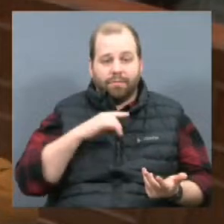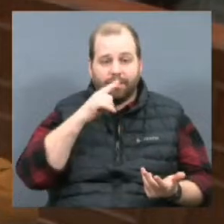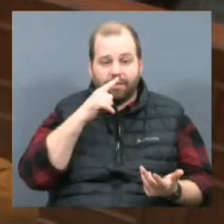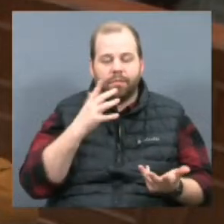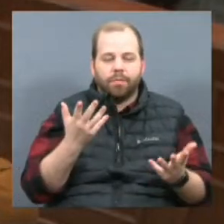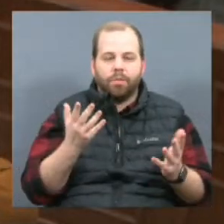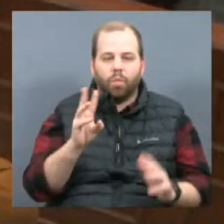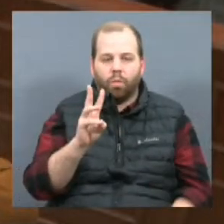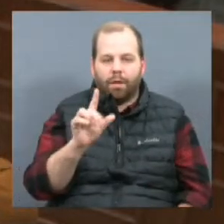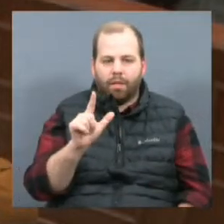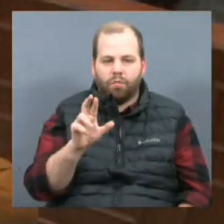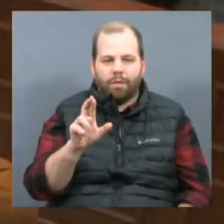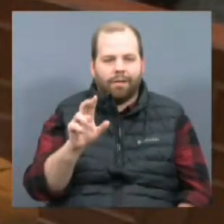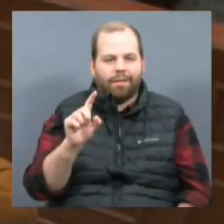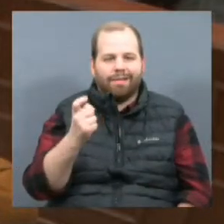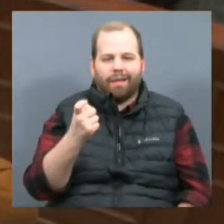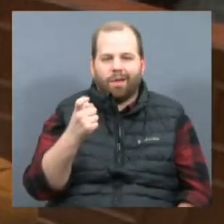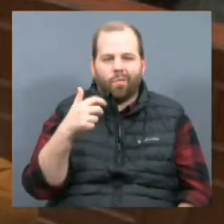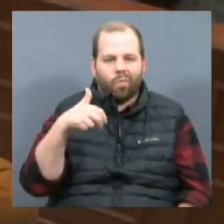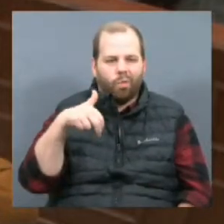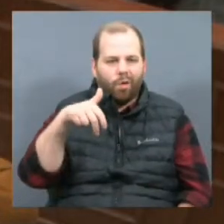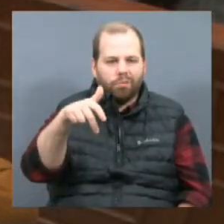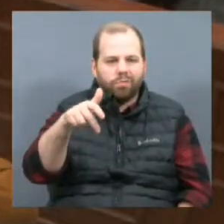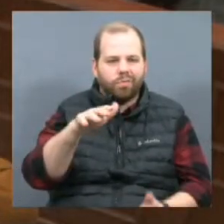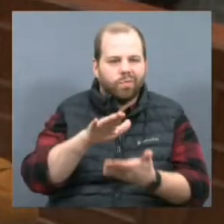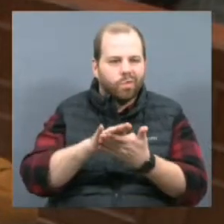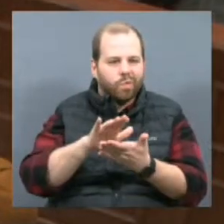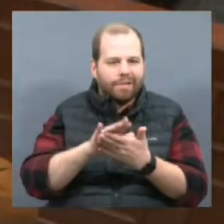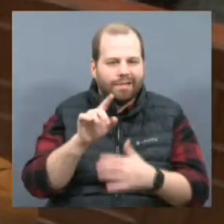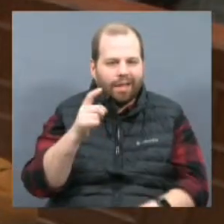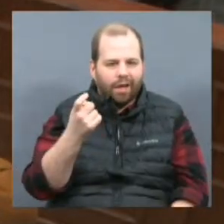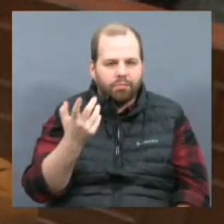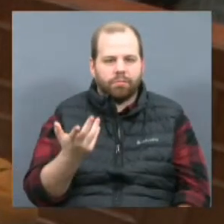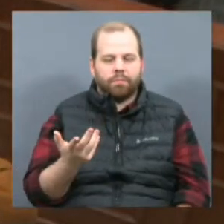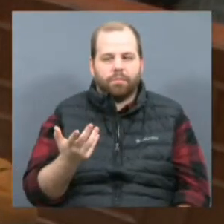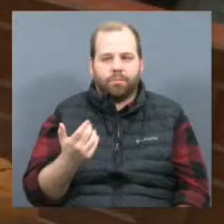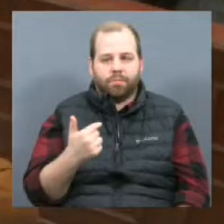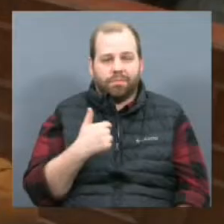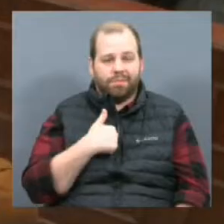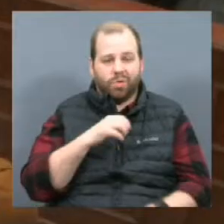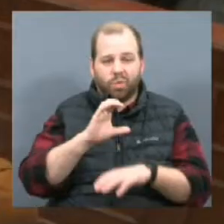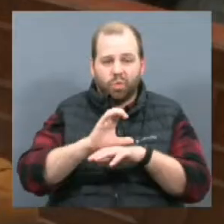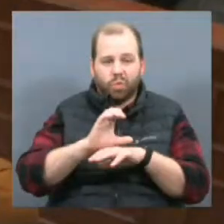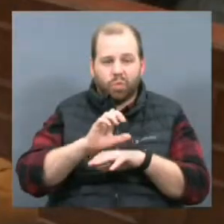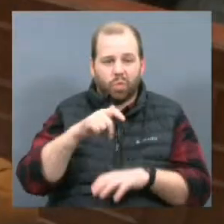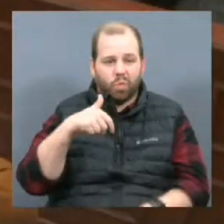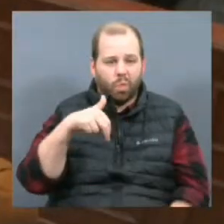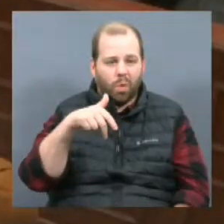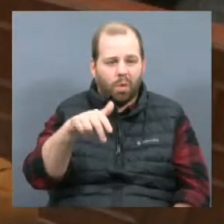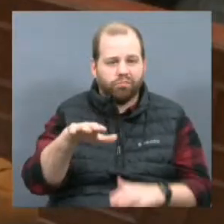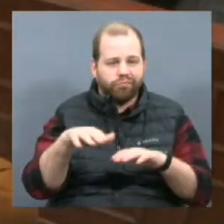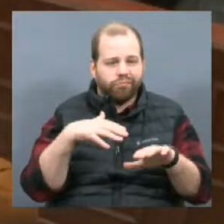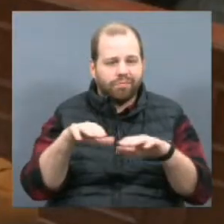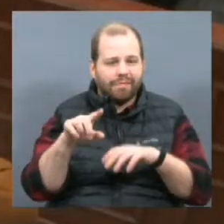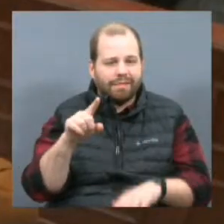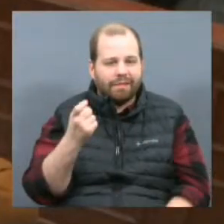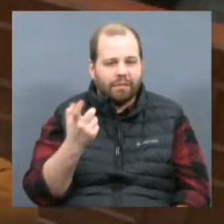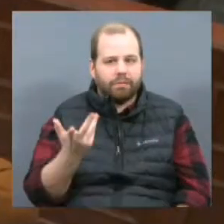West Little Rock, they couldn't walk to any school, and we can't walk to any church. So to